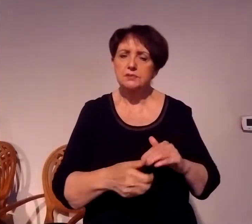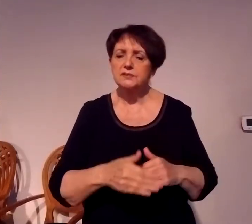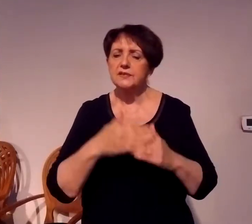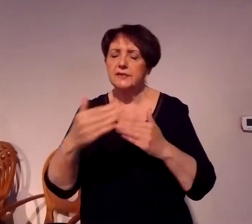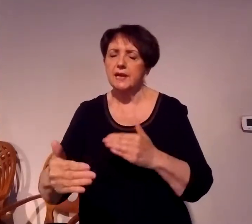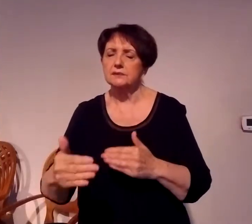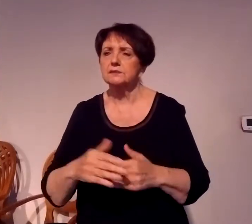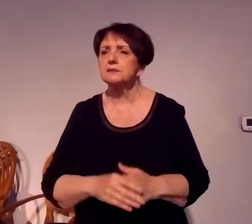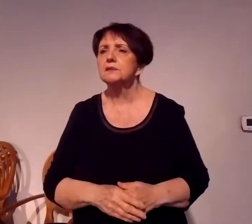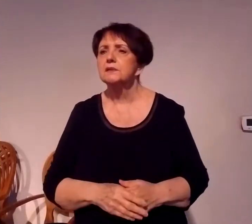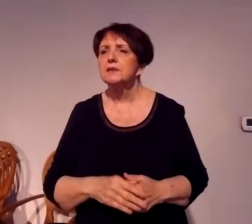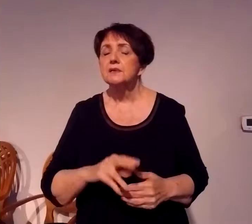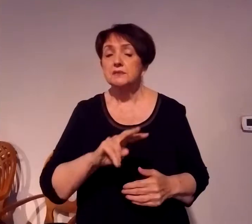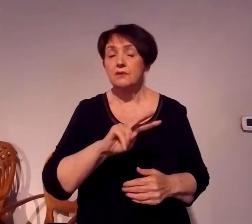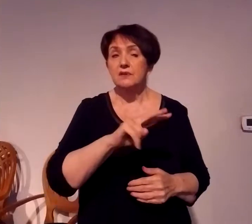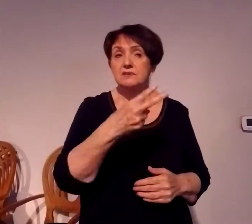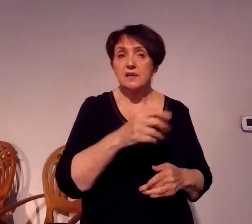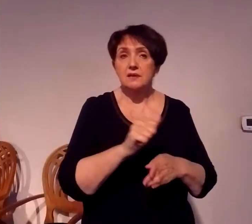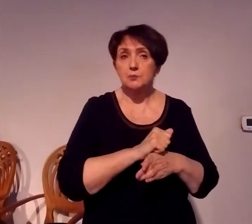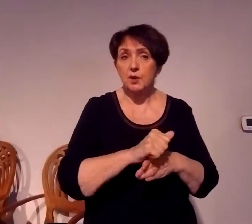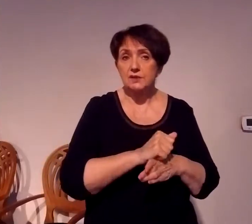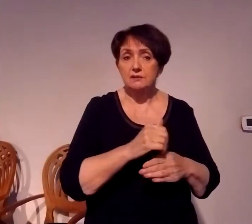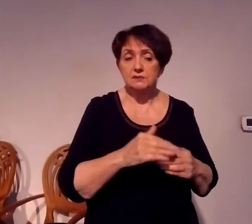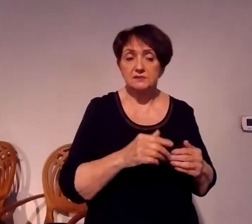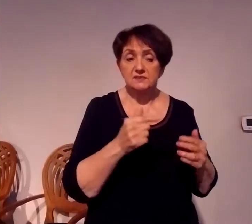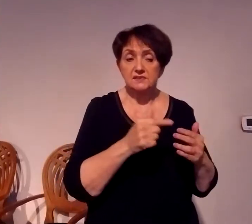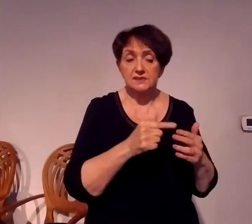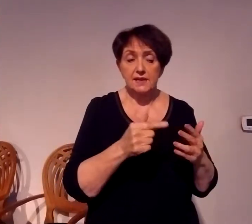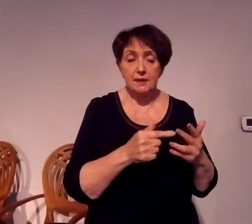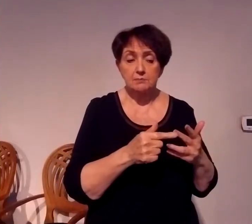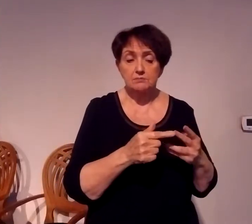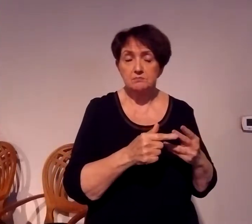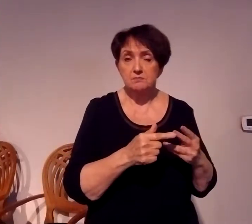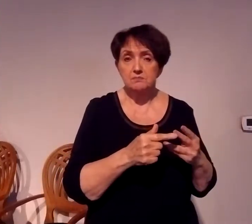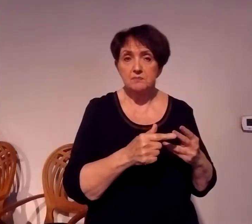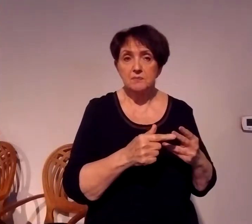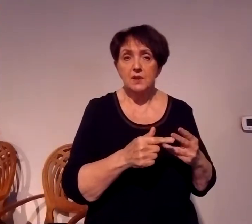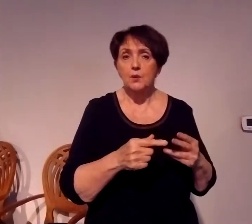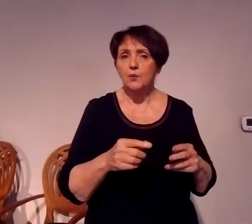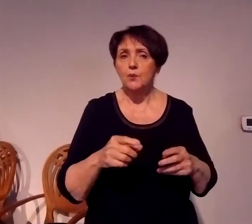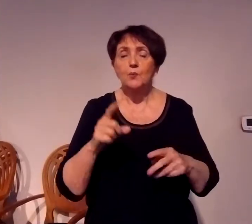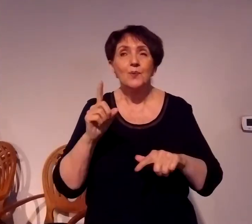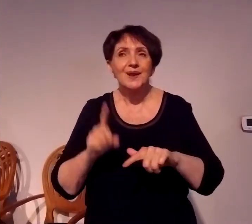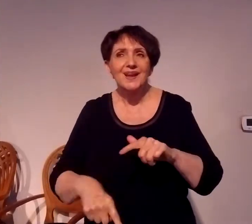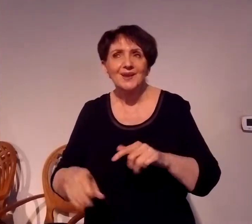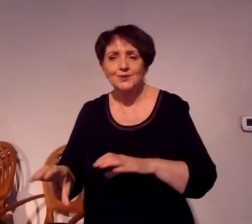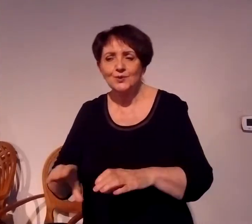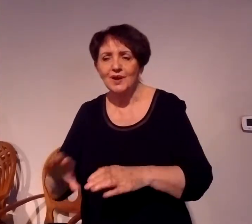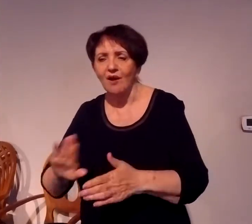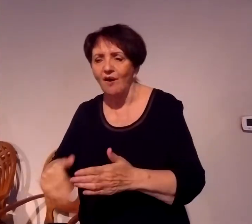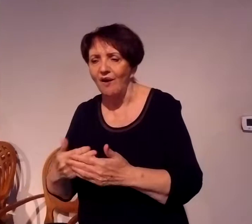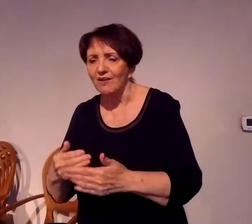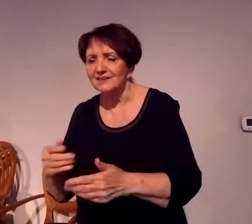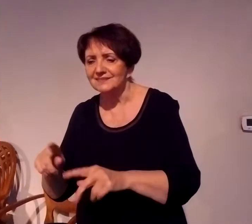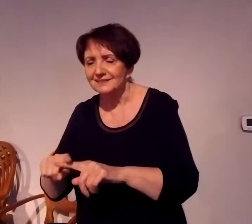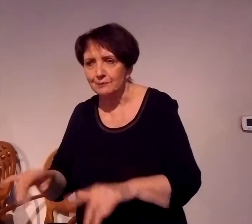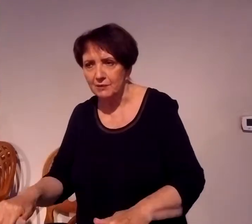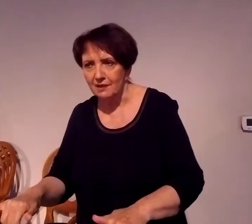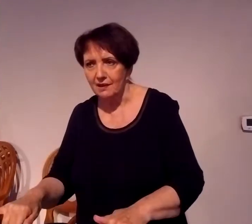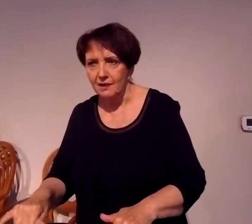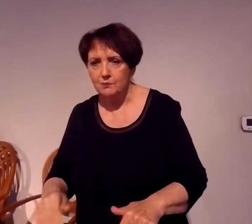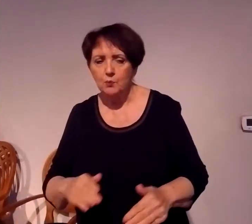second practical step is that we can't do it all at once. We have to focus like a laser, one